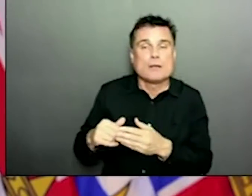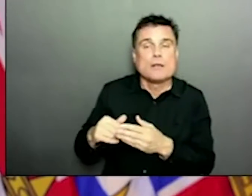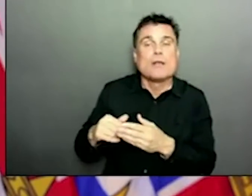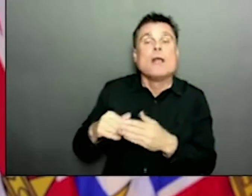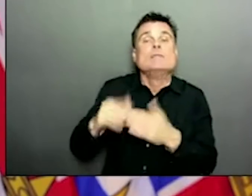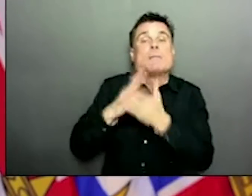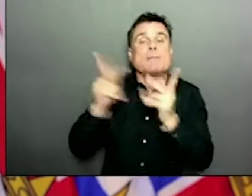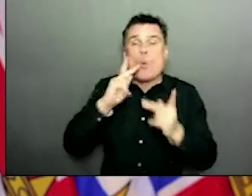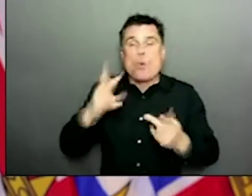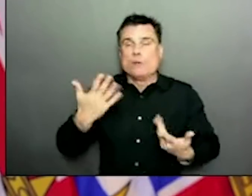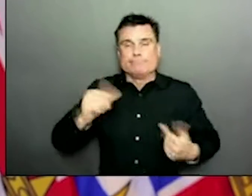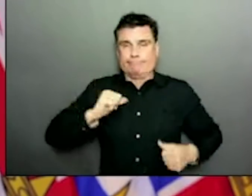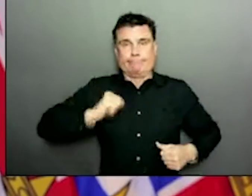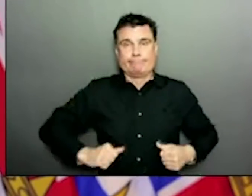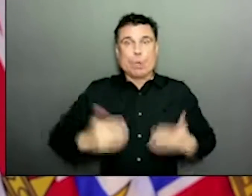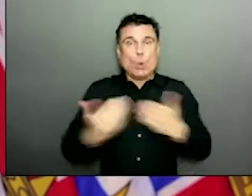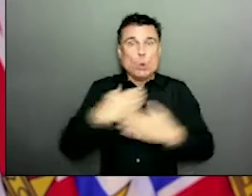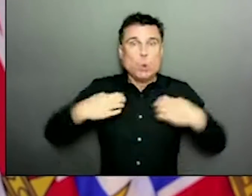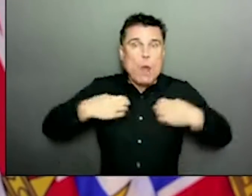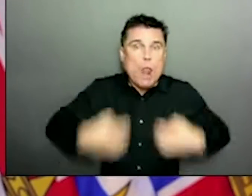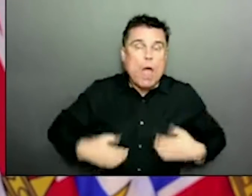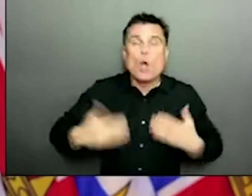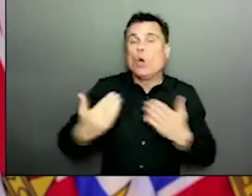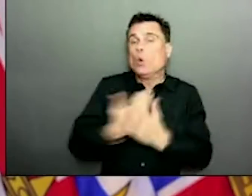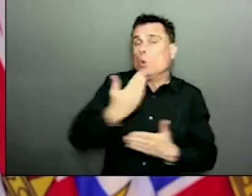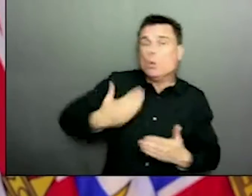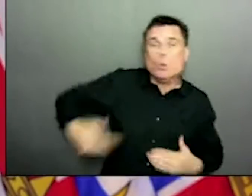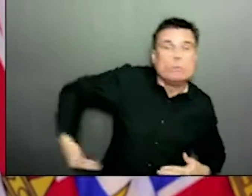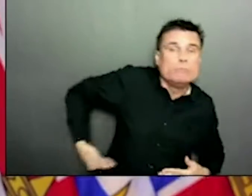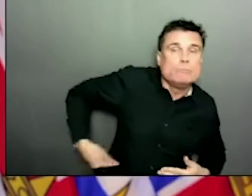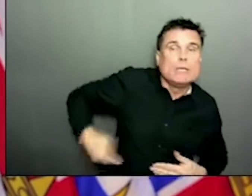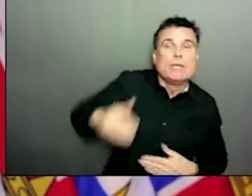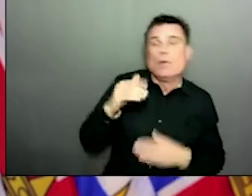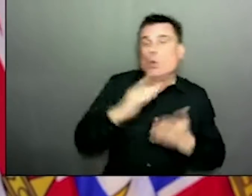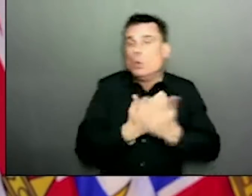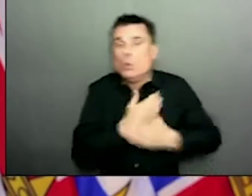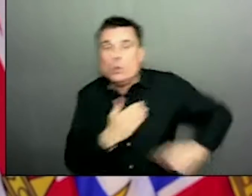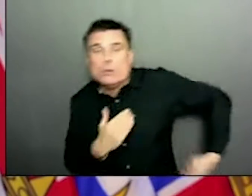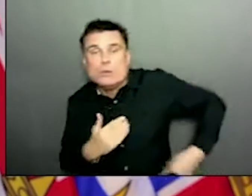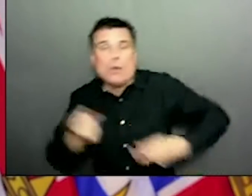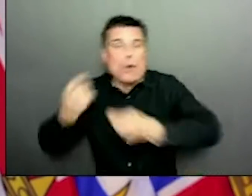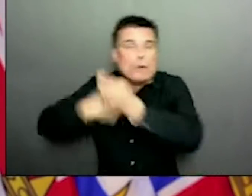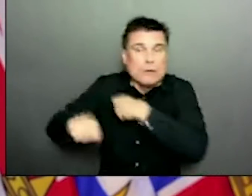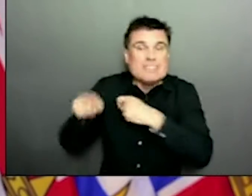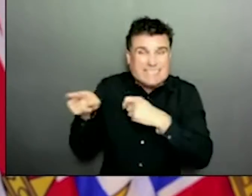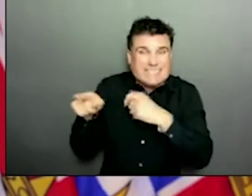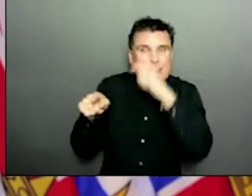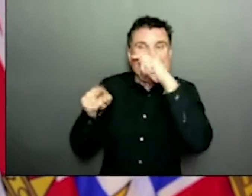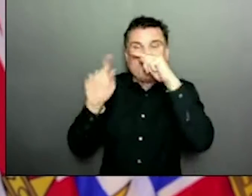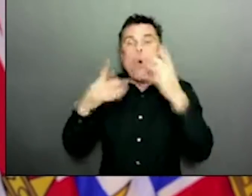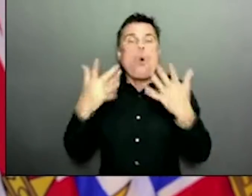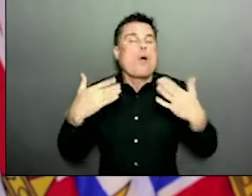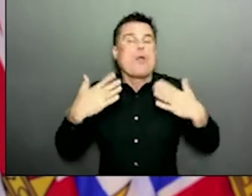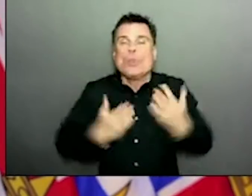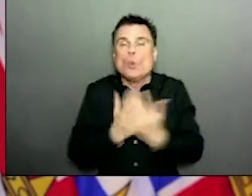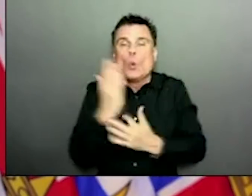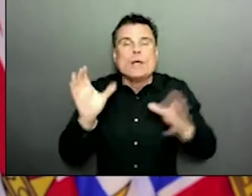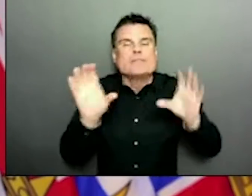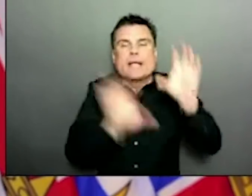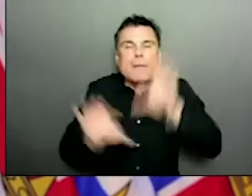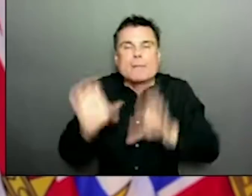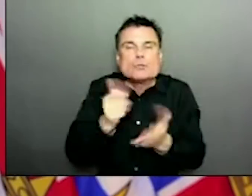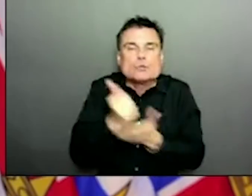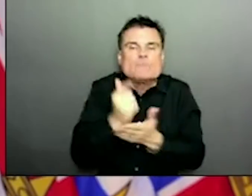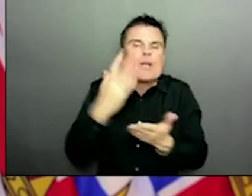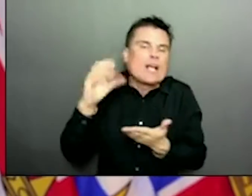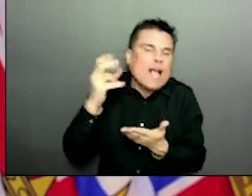receiving chemotherapy, or certain immunosuppressive therapies. If you're wondering if this applies to you, because it's not